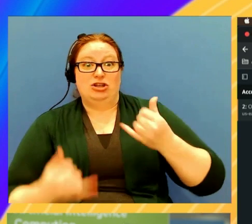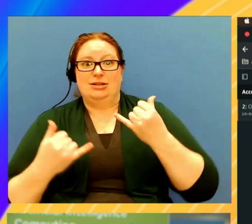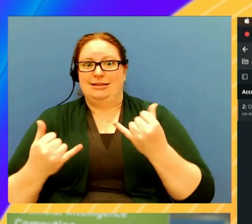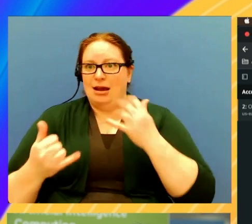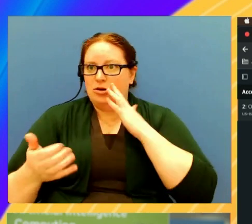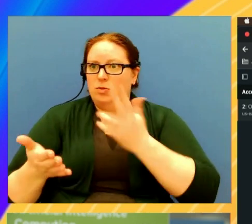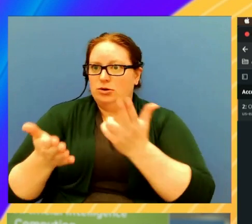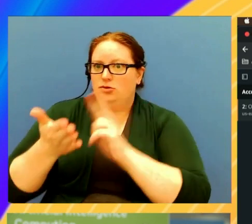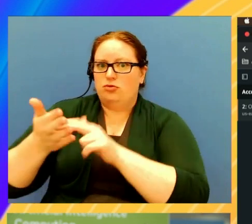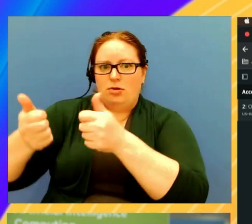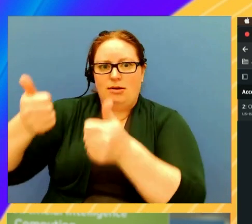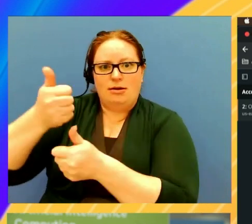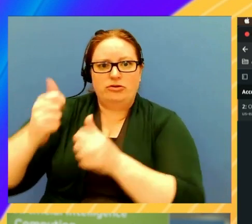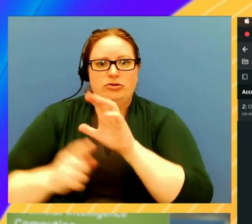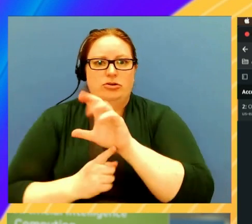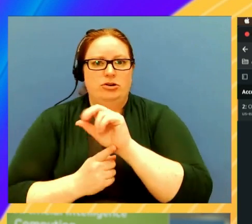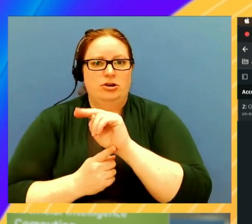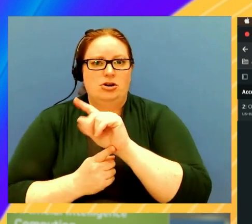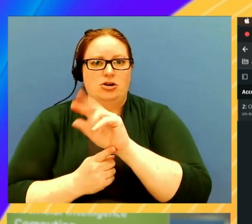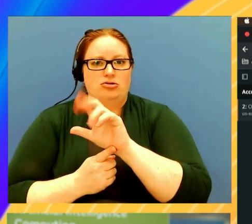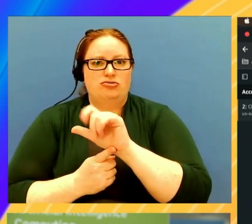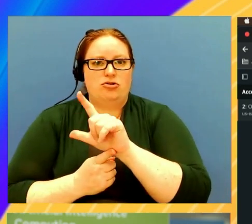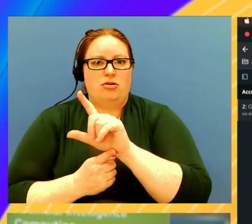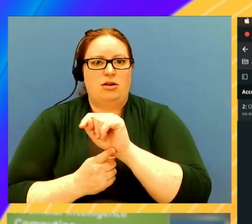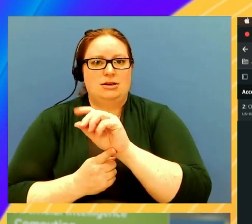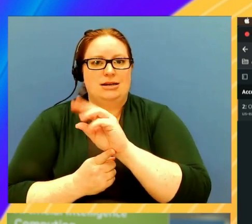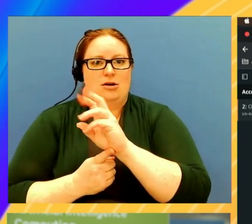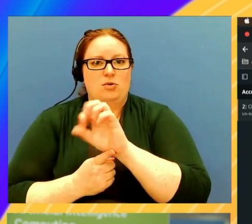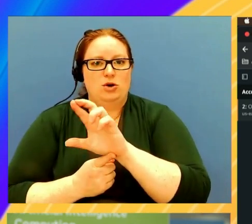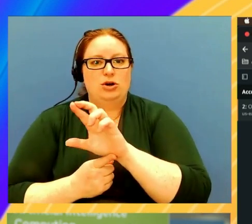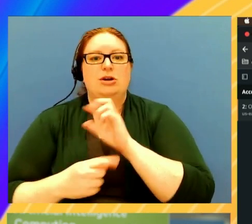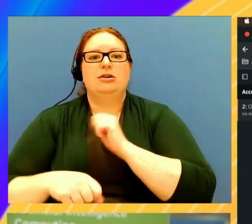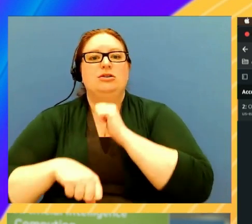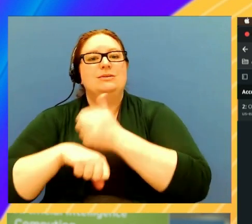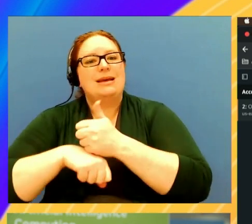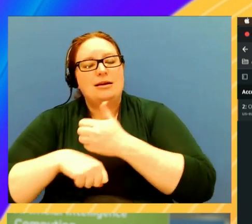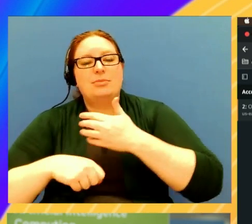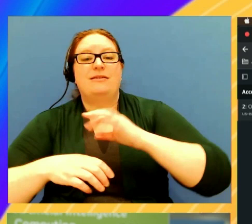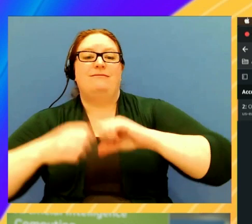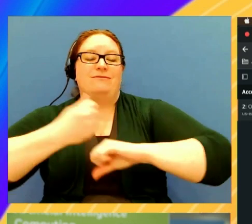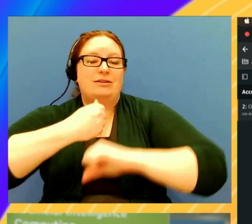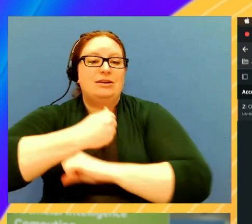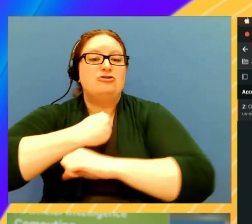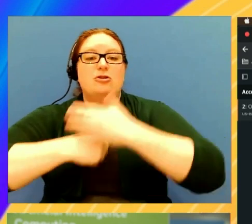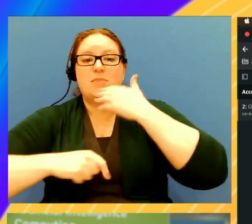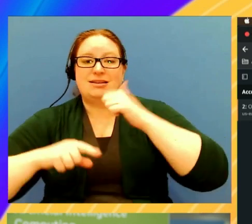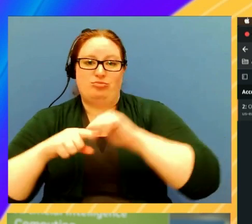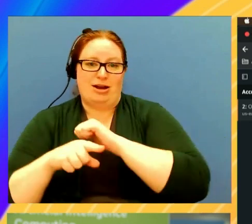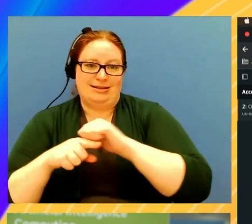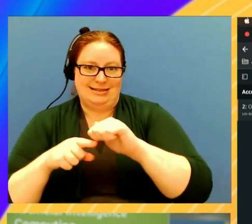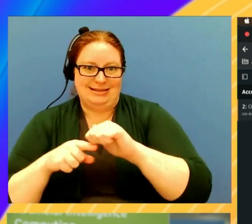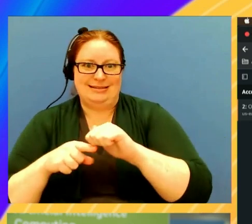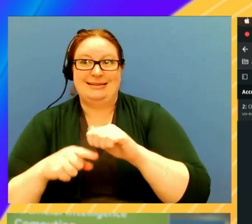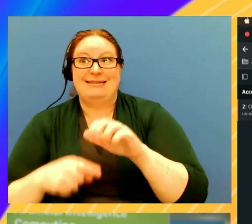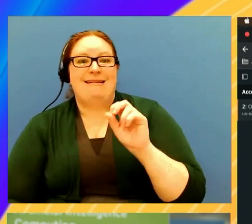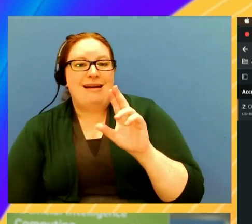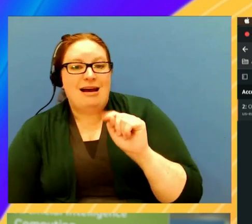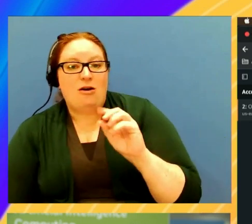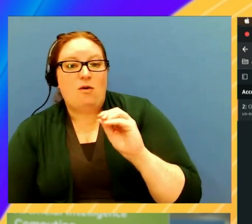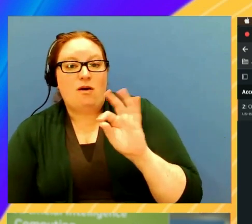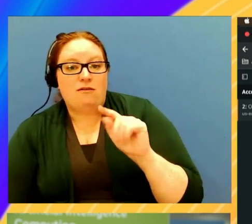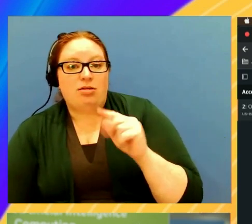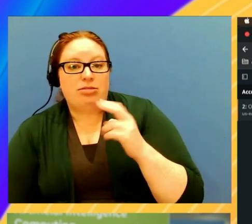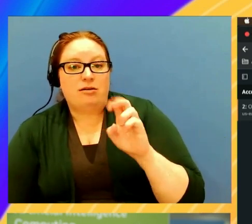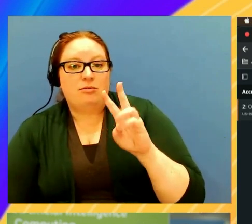governance. So you're applying those foundational best practices that control tower has out of the box, as well as any of the